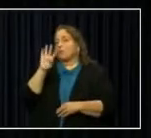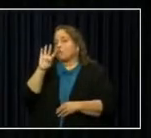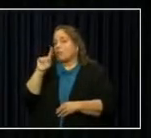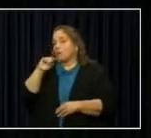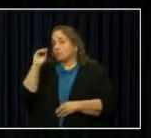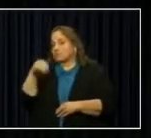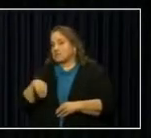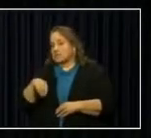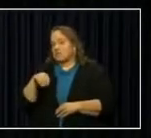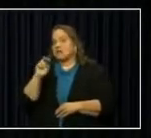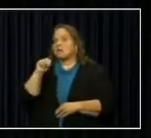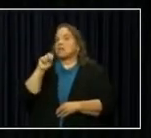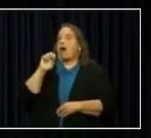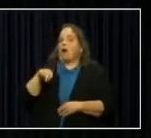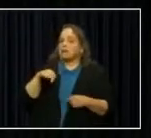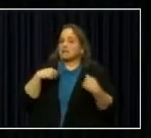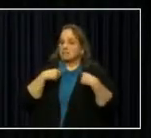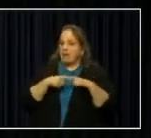93.41% non-Hispanic,